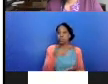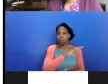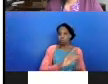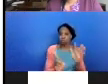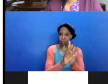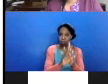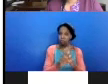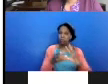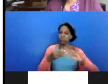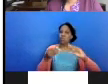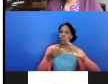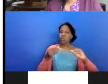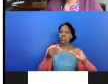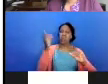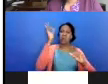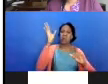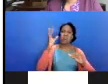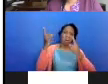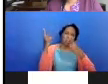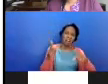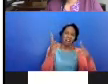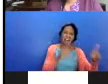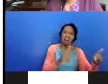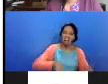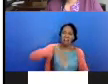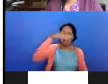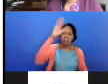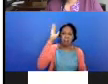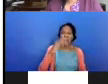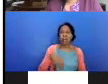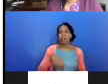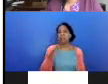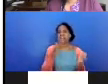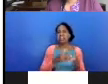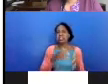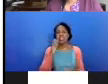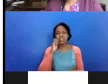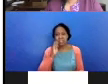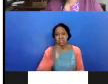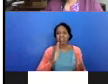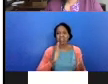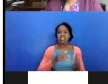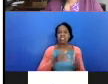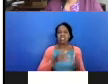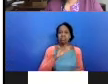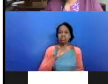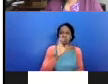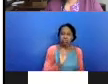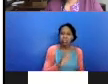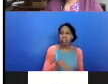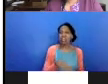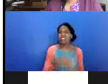experienced growing up. And we really didn't know how to deal with that because we thought, again, we had to work with them as either perpetrators